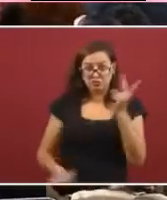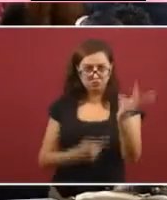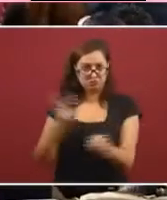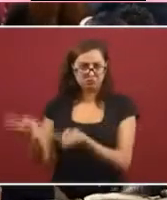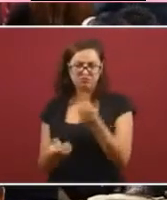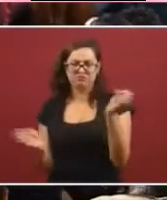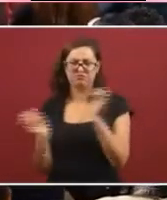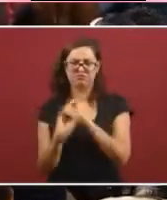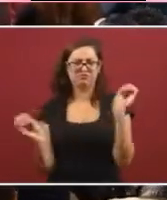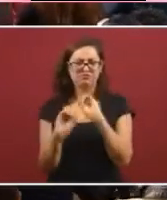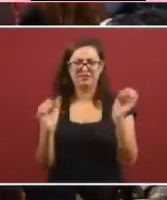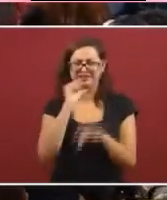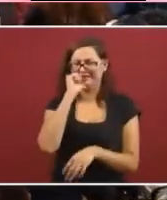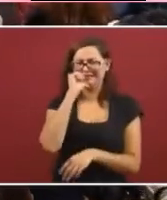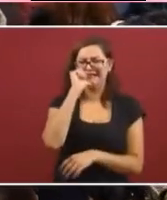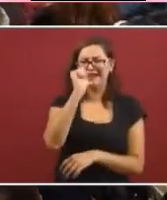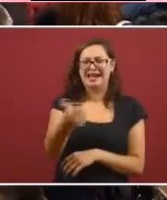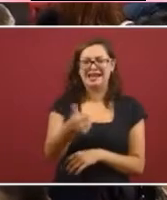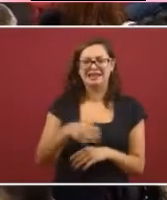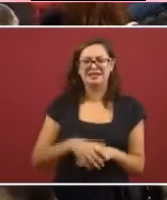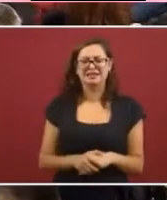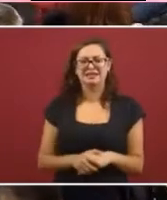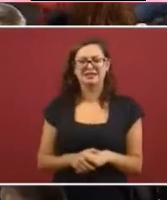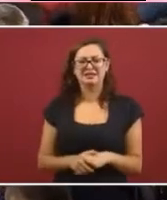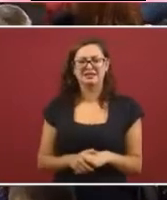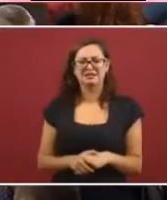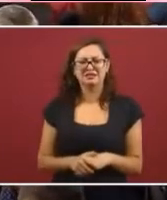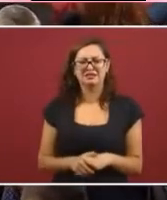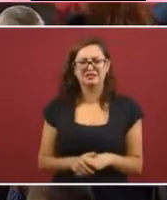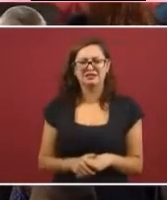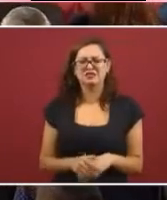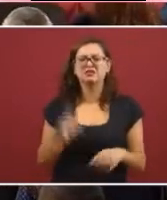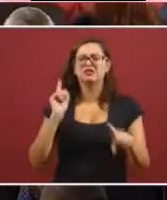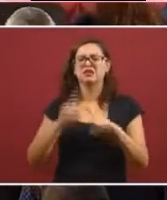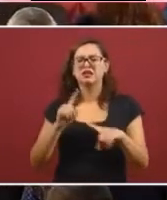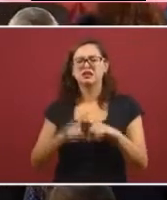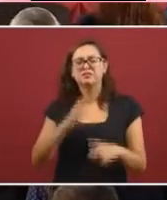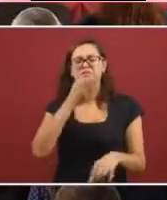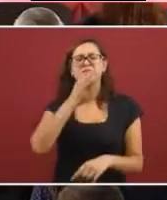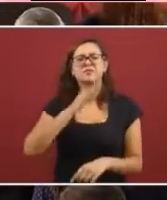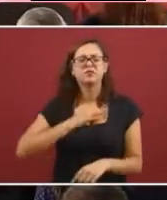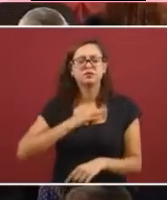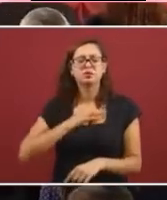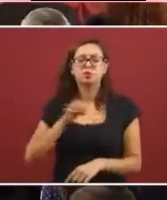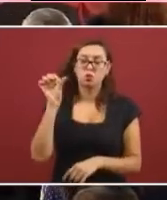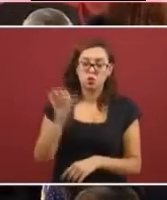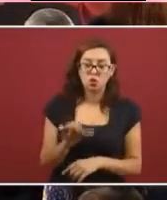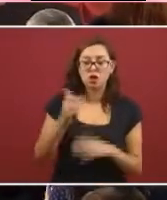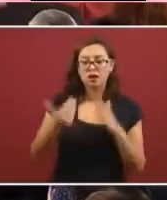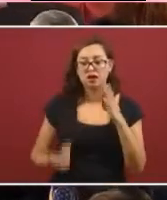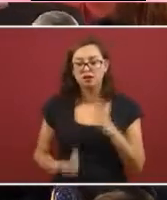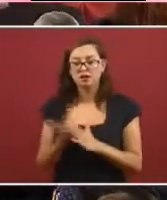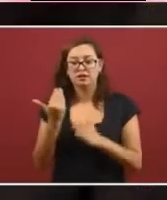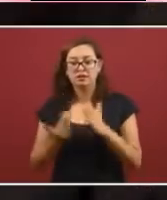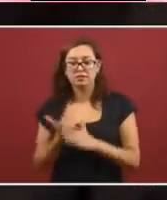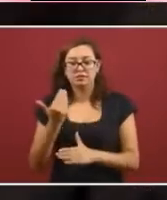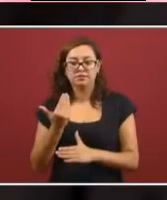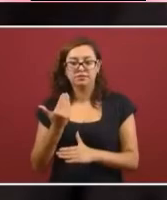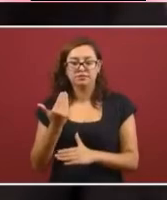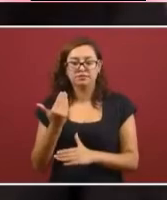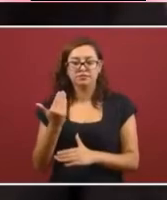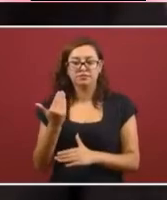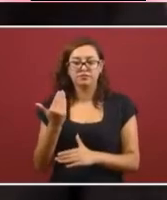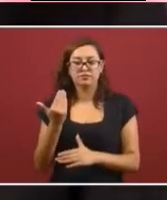neither do we go ahead and ask. They just informed it to me this morning,